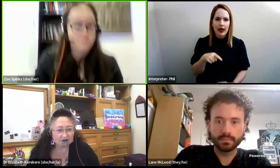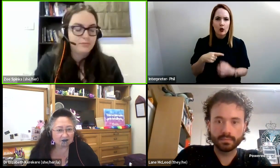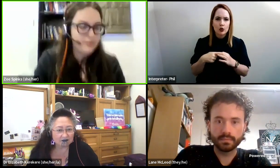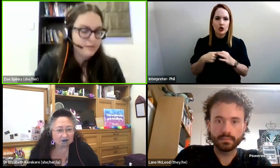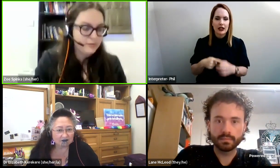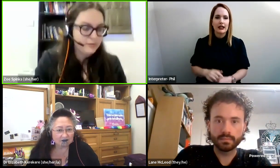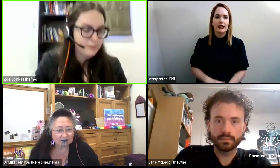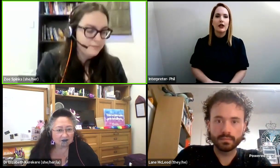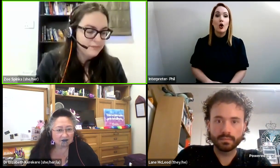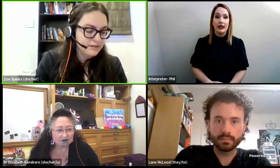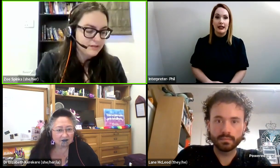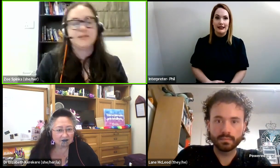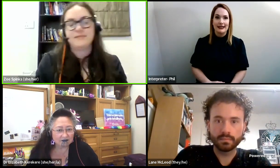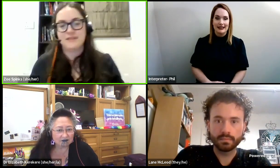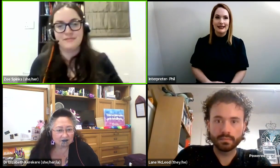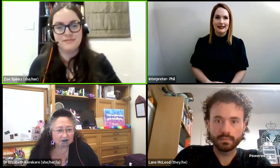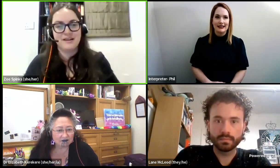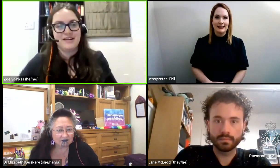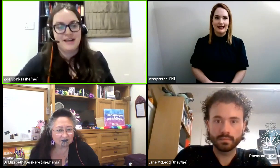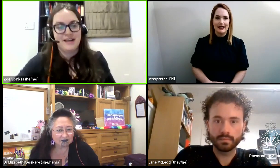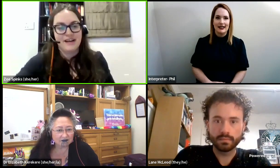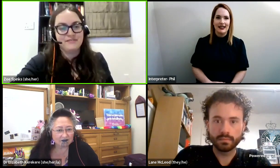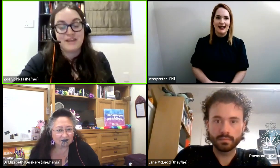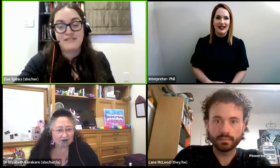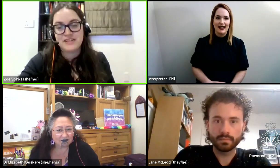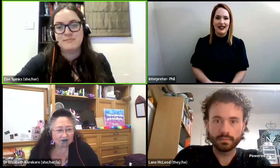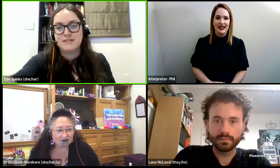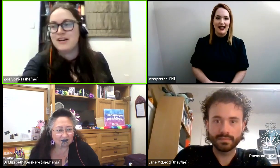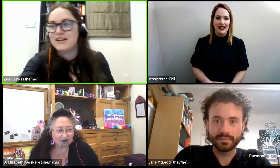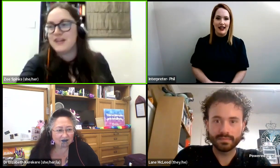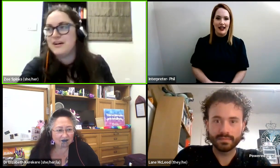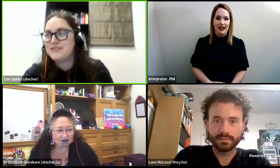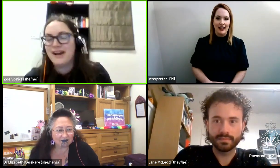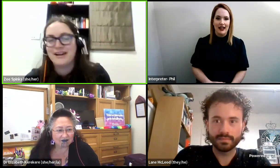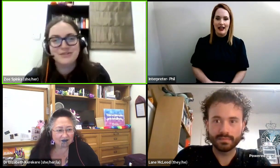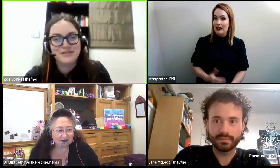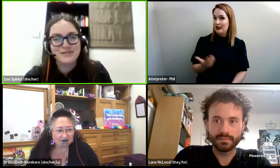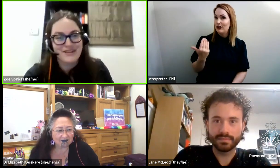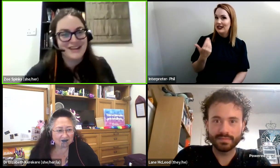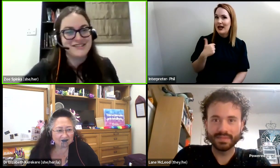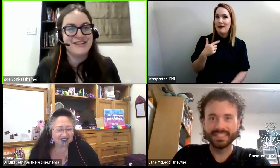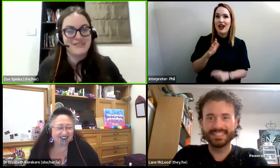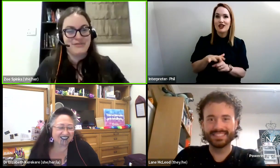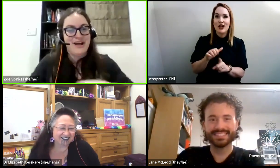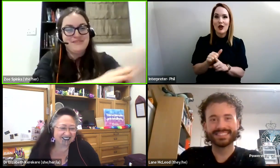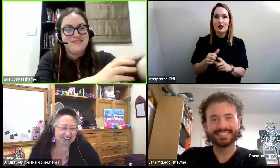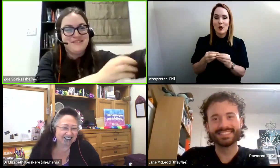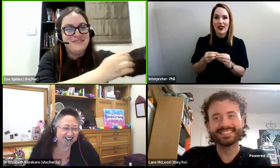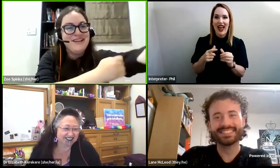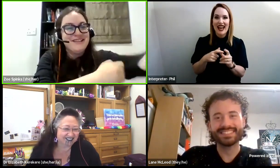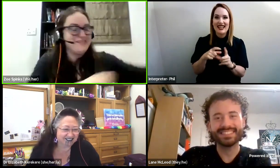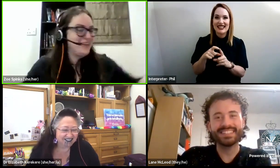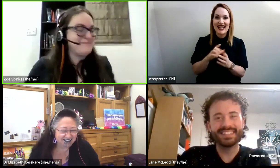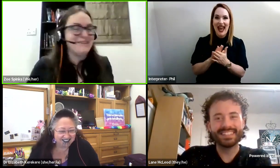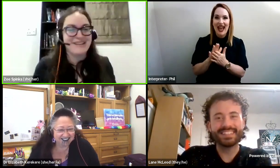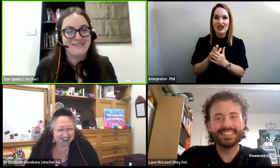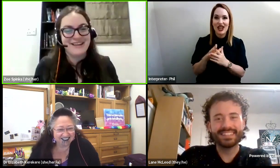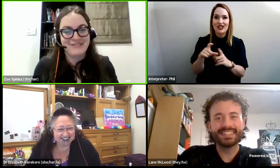I will. Sorry, I've actually just been diagnosed with ADHD through our health system,